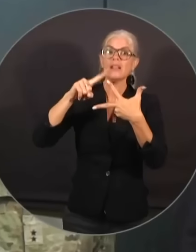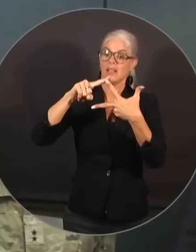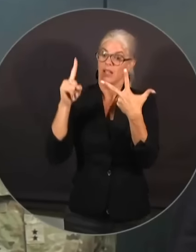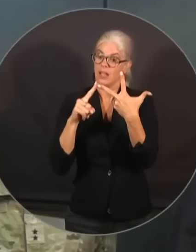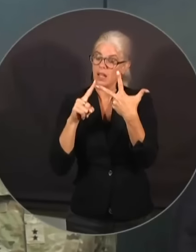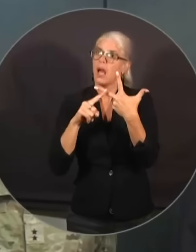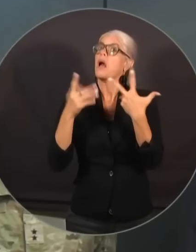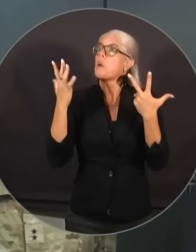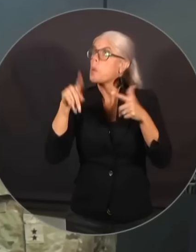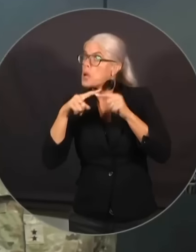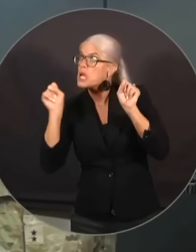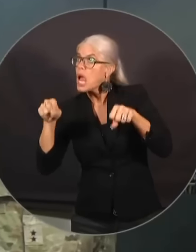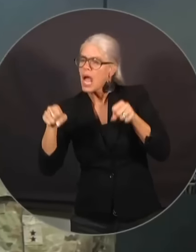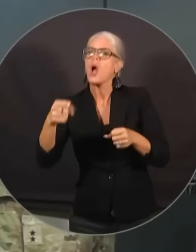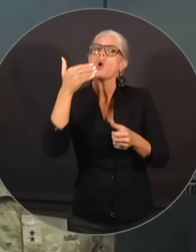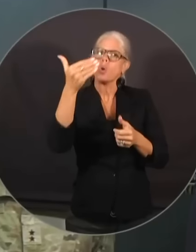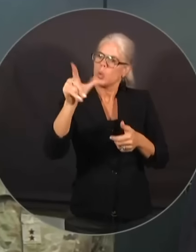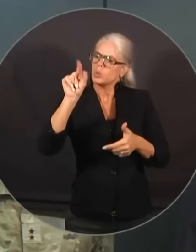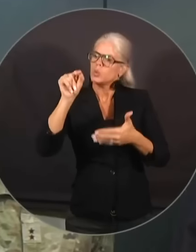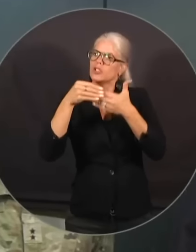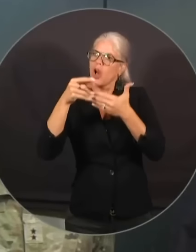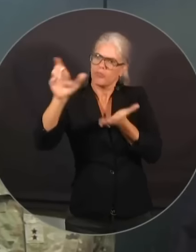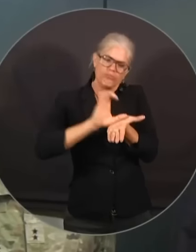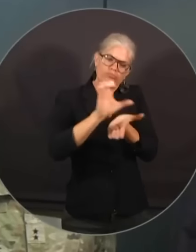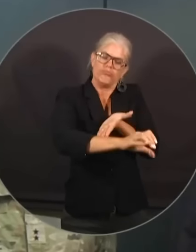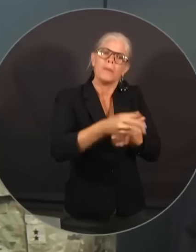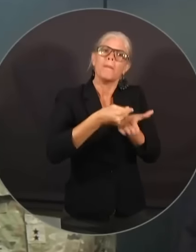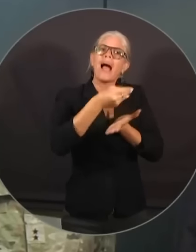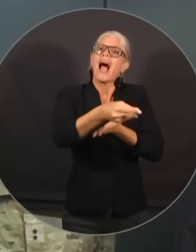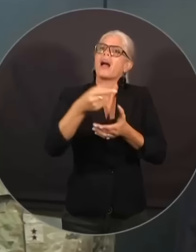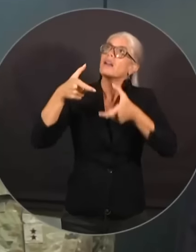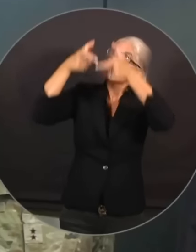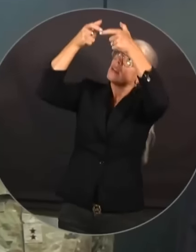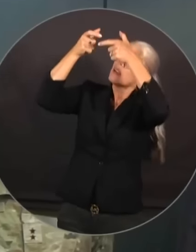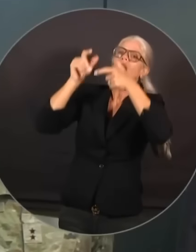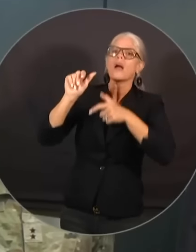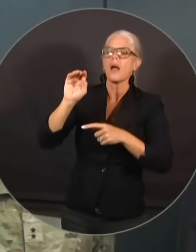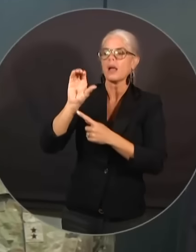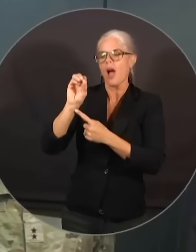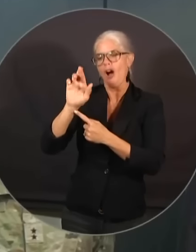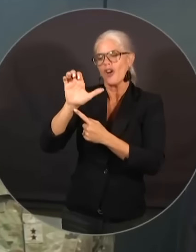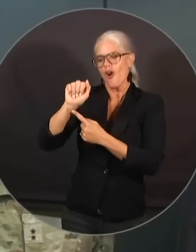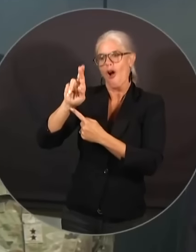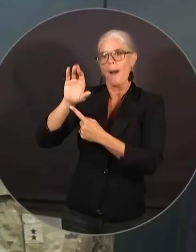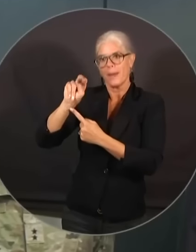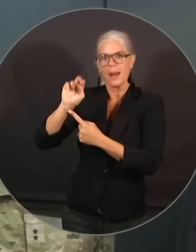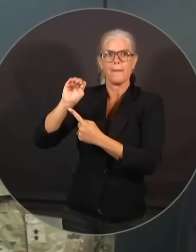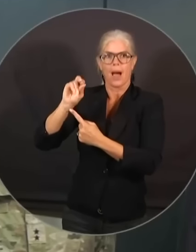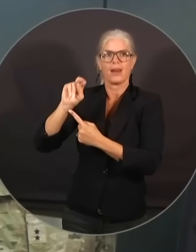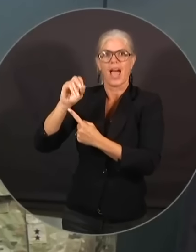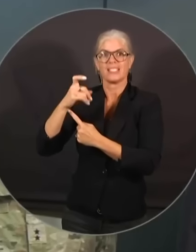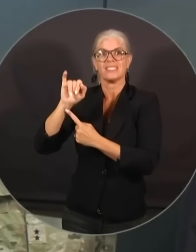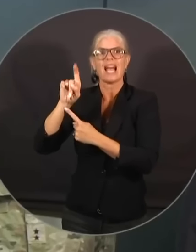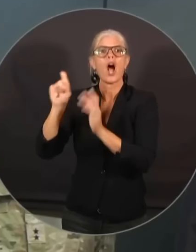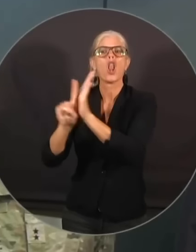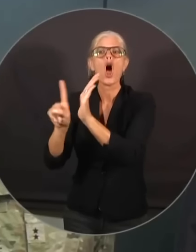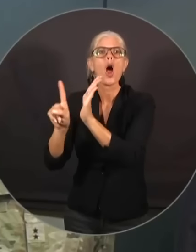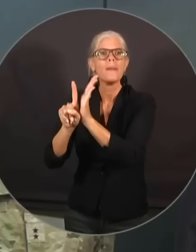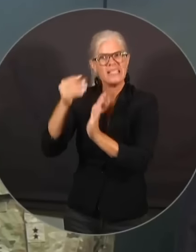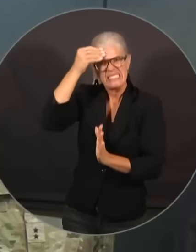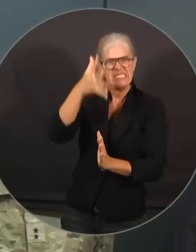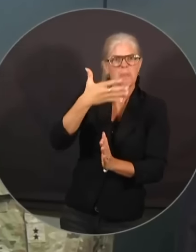yourself a carbon monoxide monitor in your home. After the storm has passed your area, it is critical that you listen to local authorities for guidance on